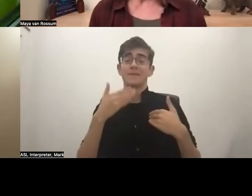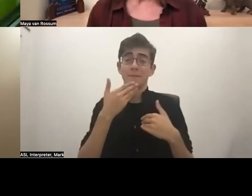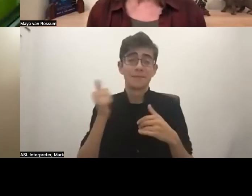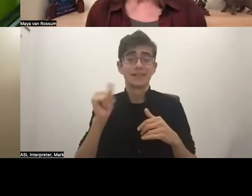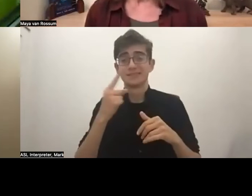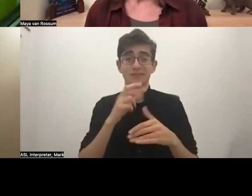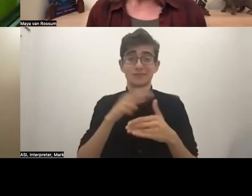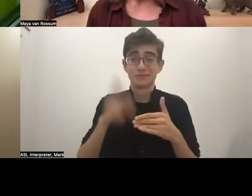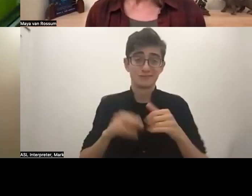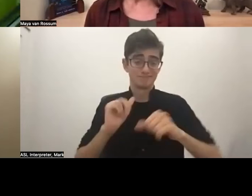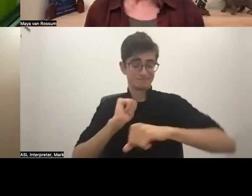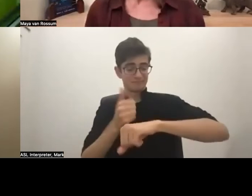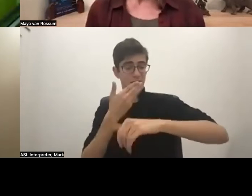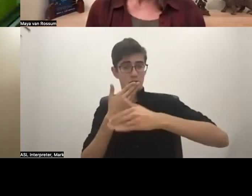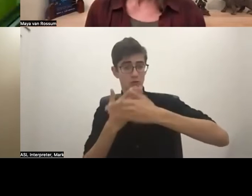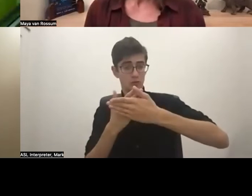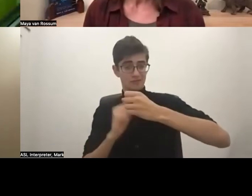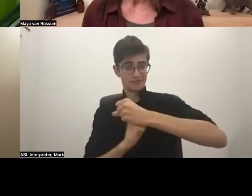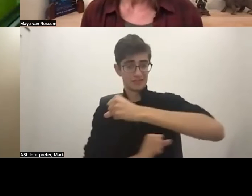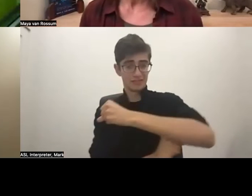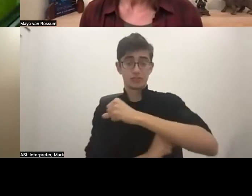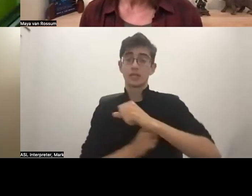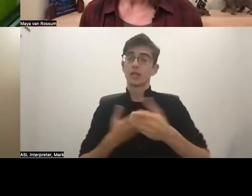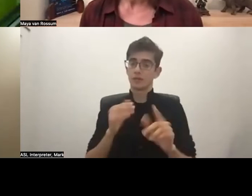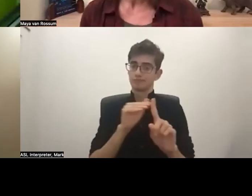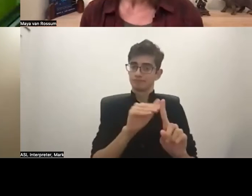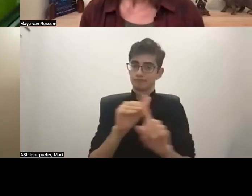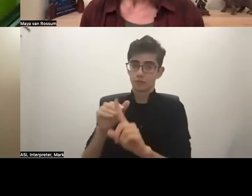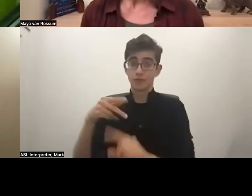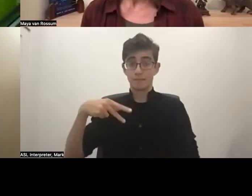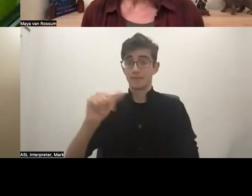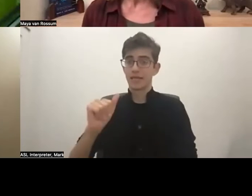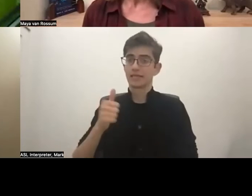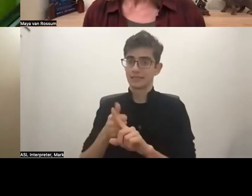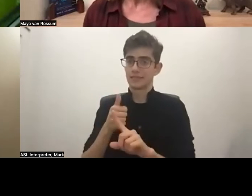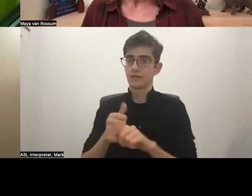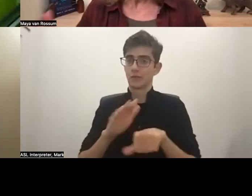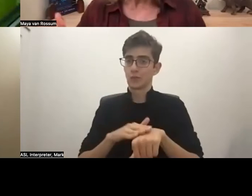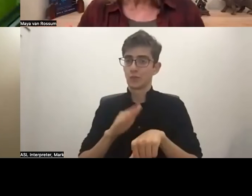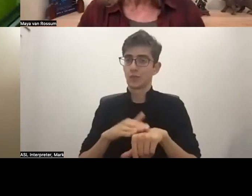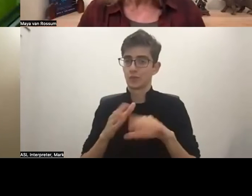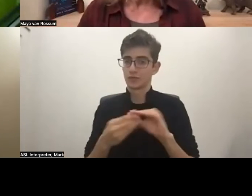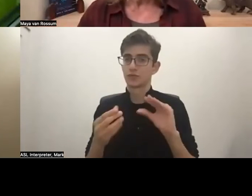remind everybody that Pennsylvania was a big cautionary tale. And